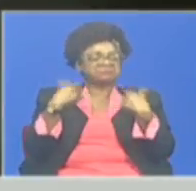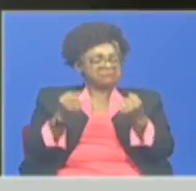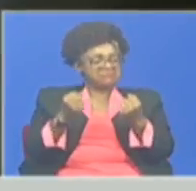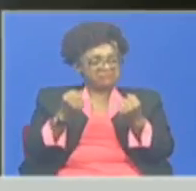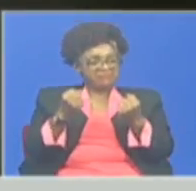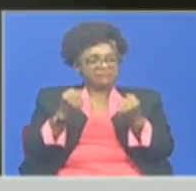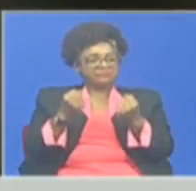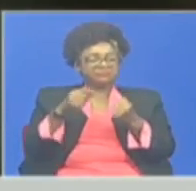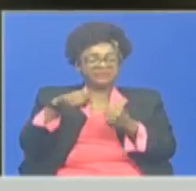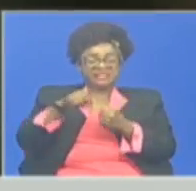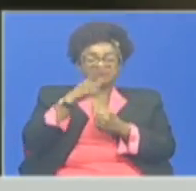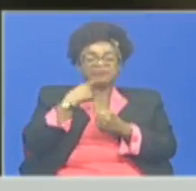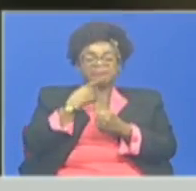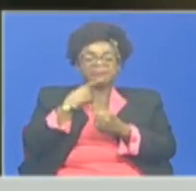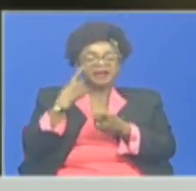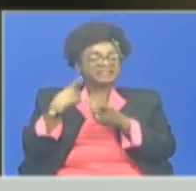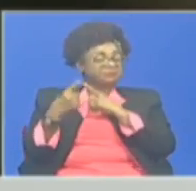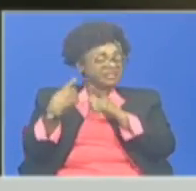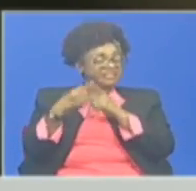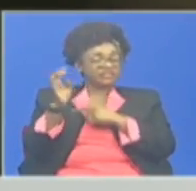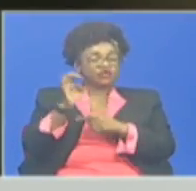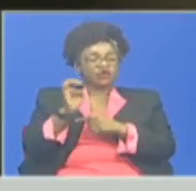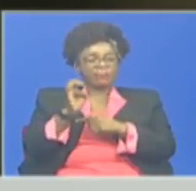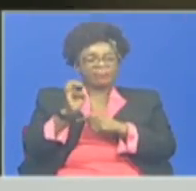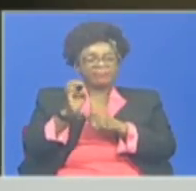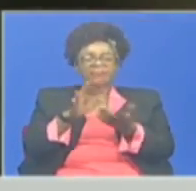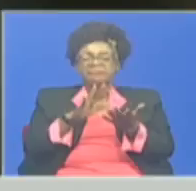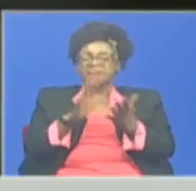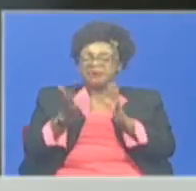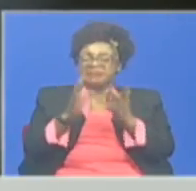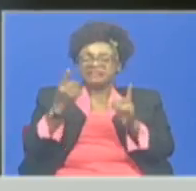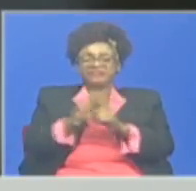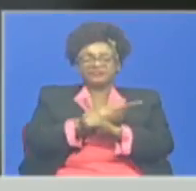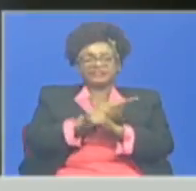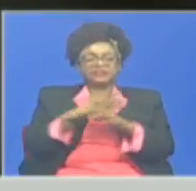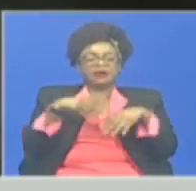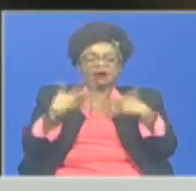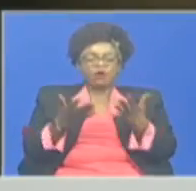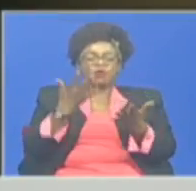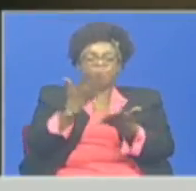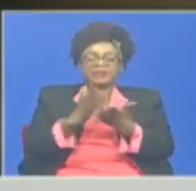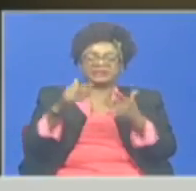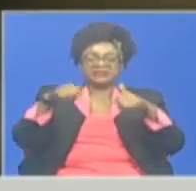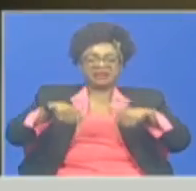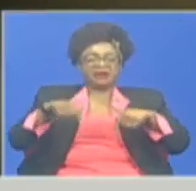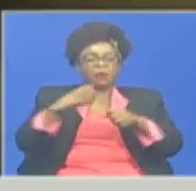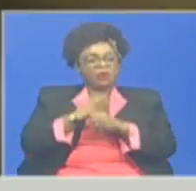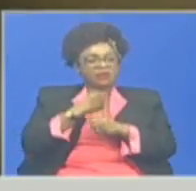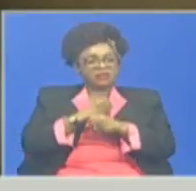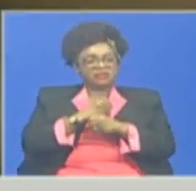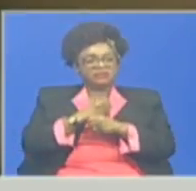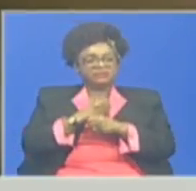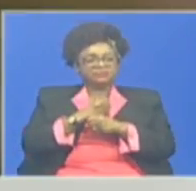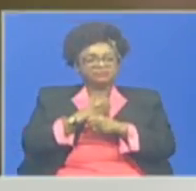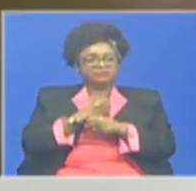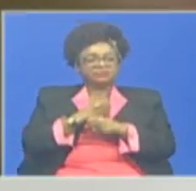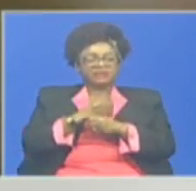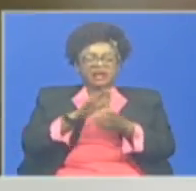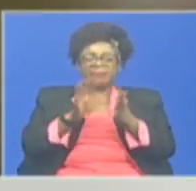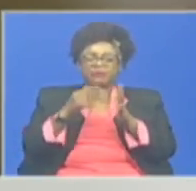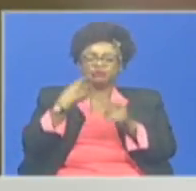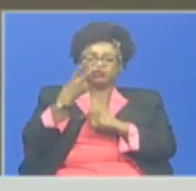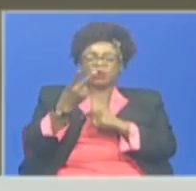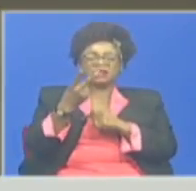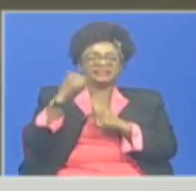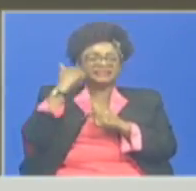Stephen says his experience in Europe is probably different from how things back home are working. With just about 200